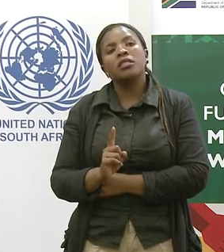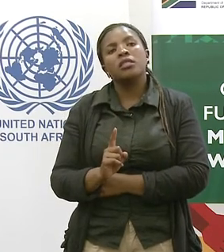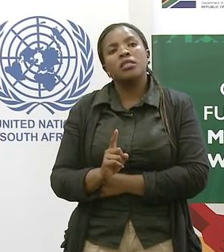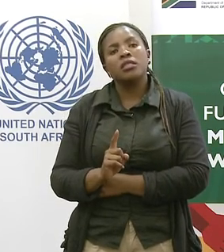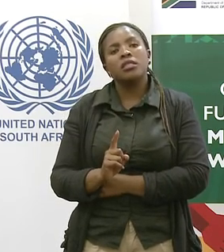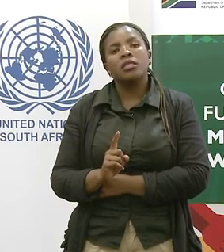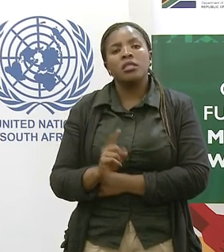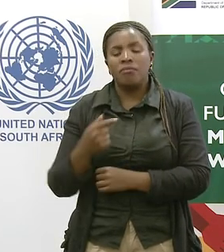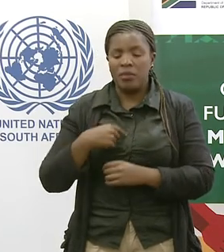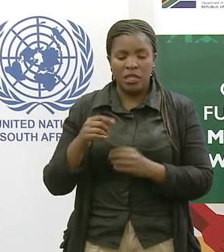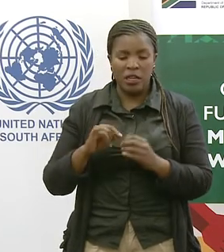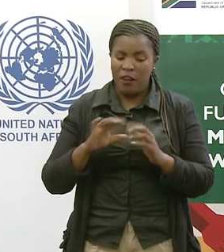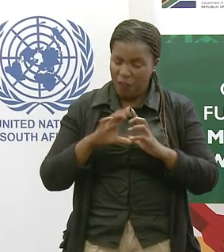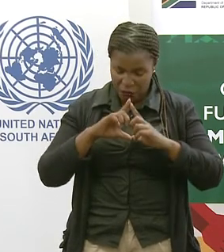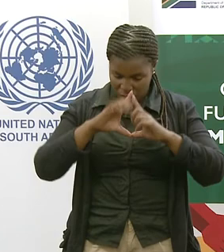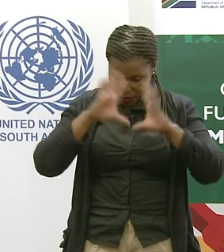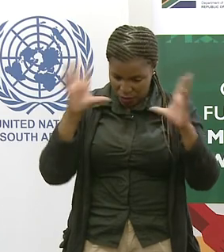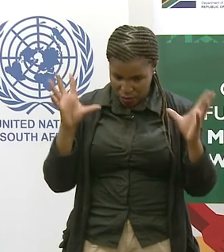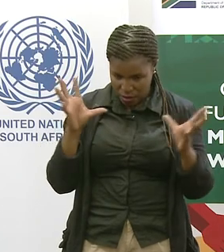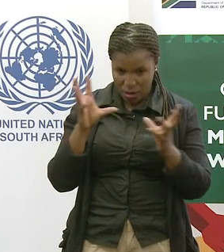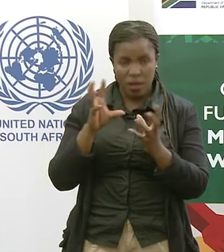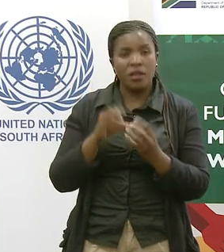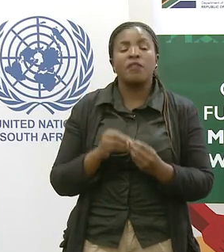an overall statement, that